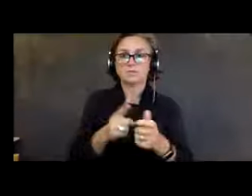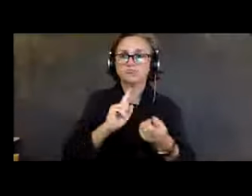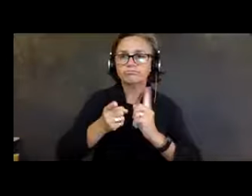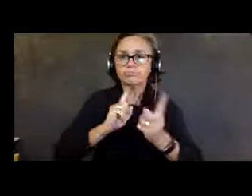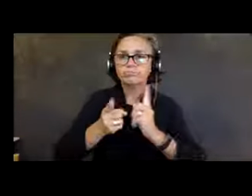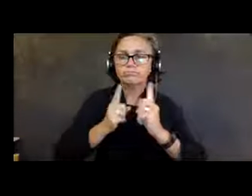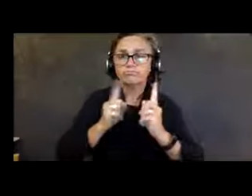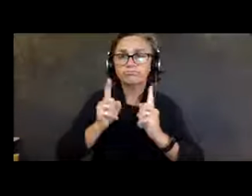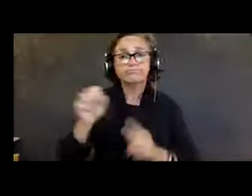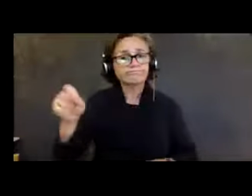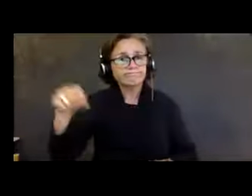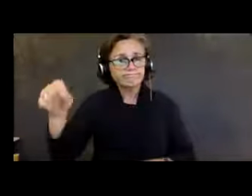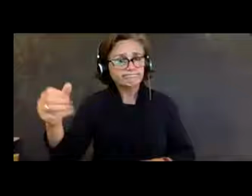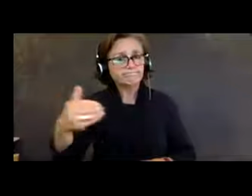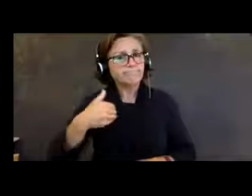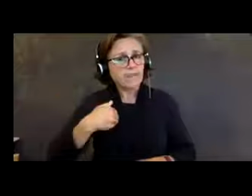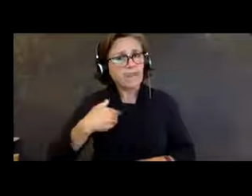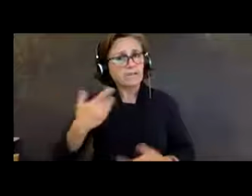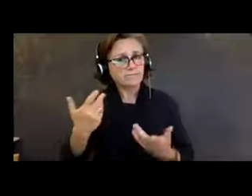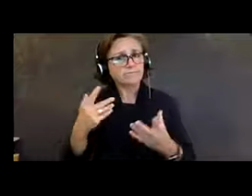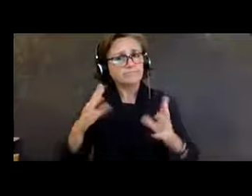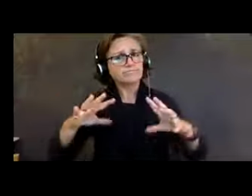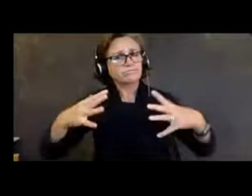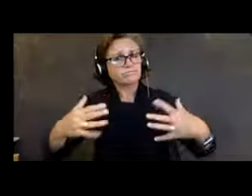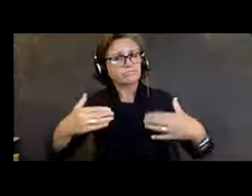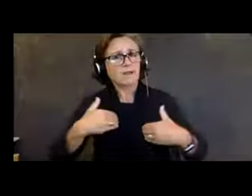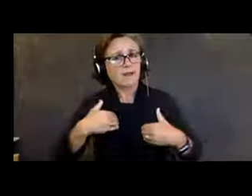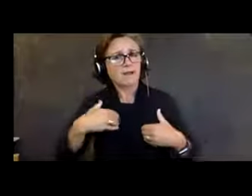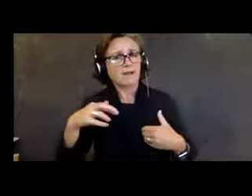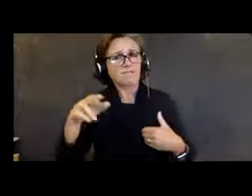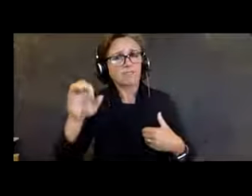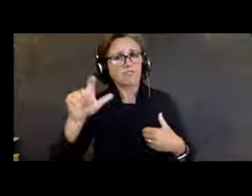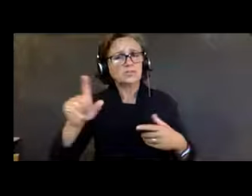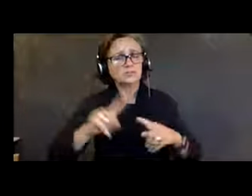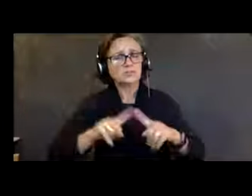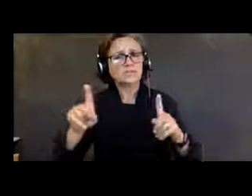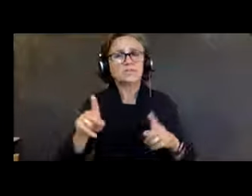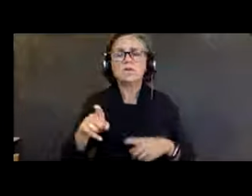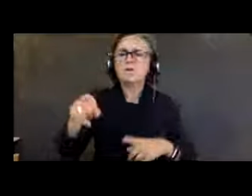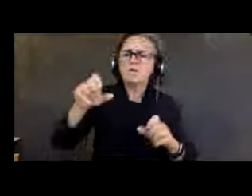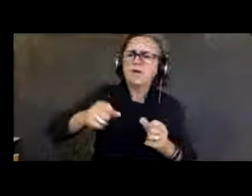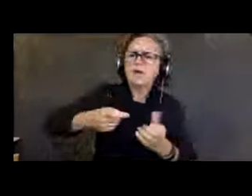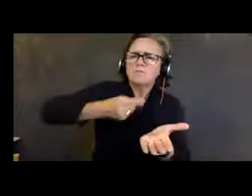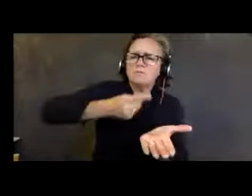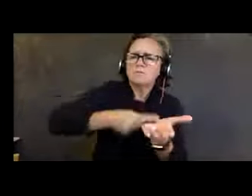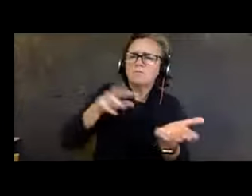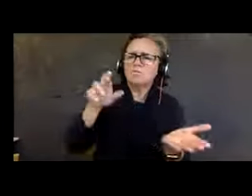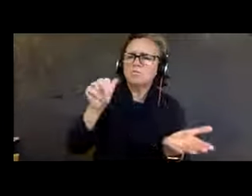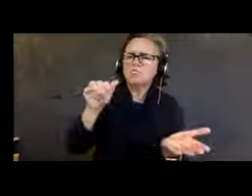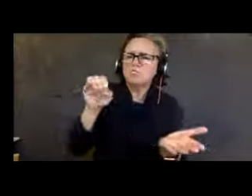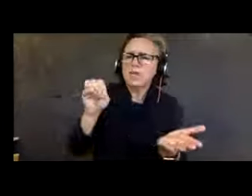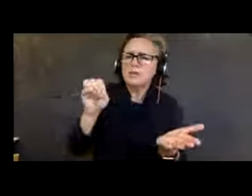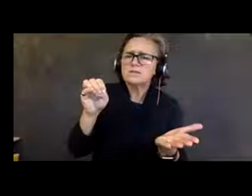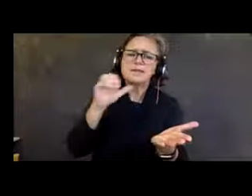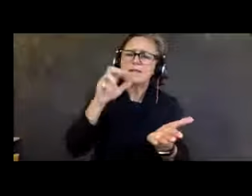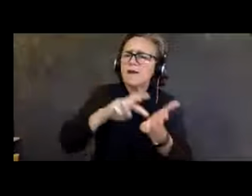do exist, and that to talk about race is not racist. It's important to acknowledge that there are differences. We teach